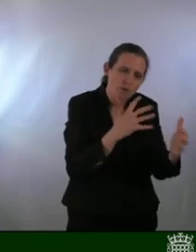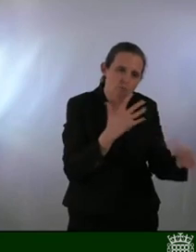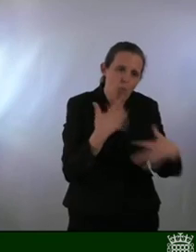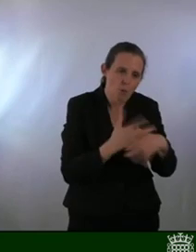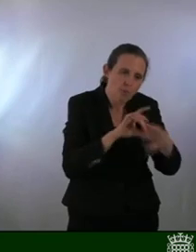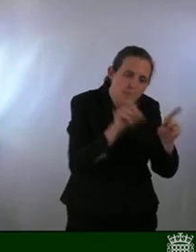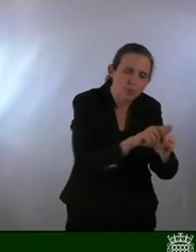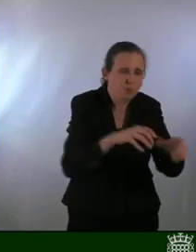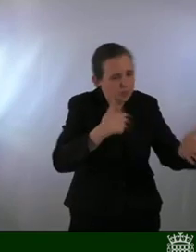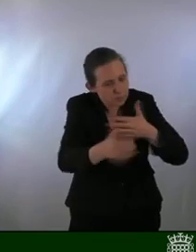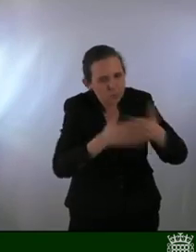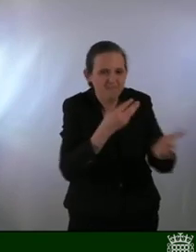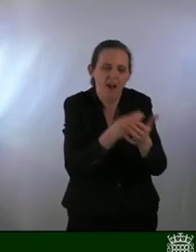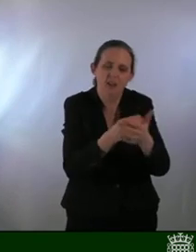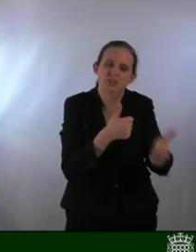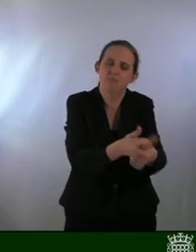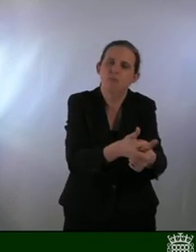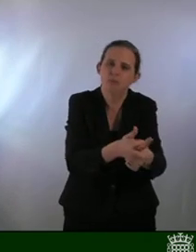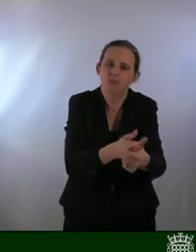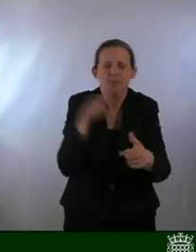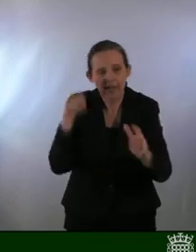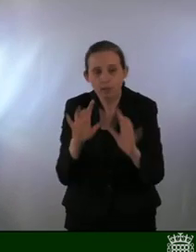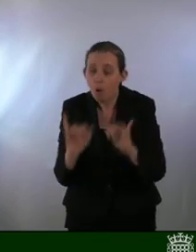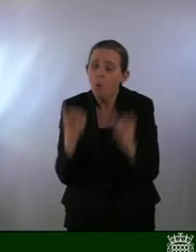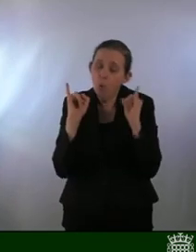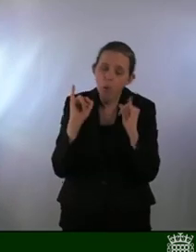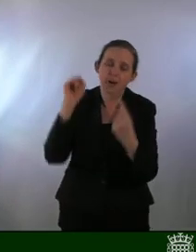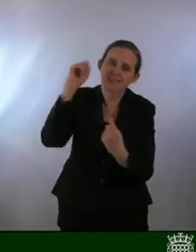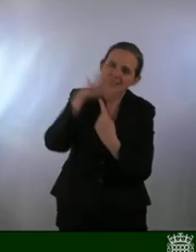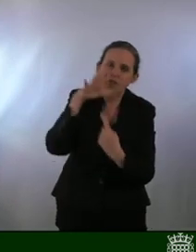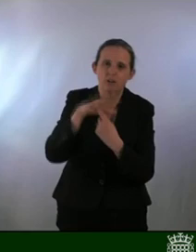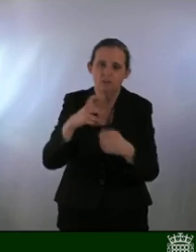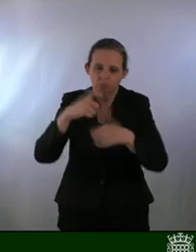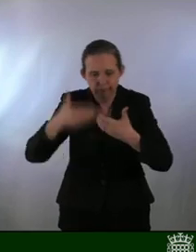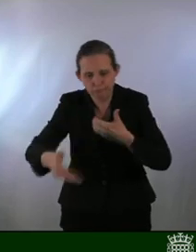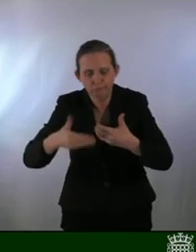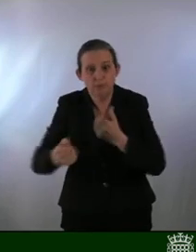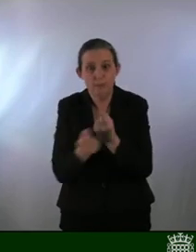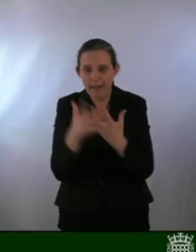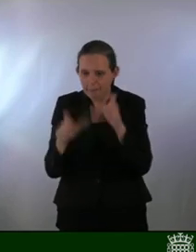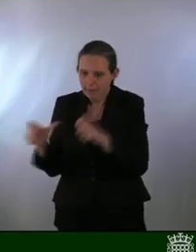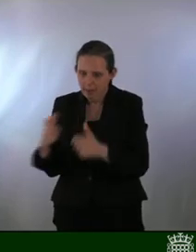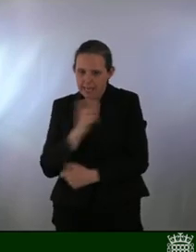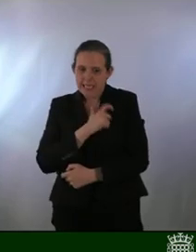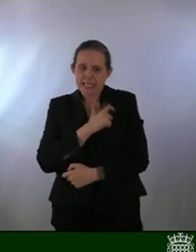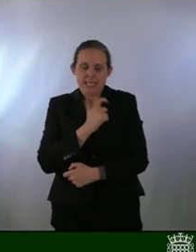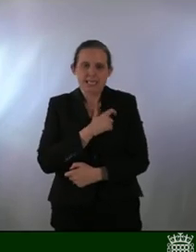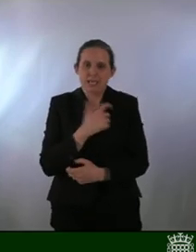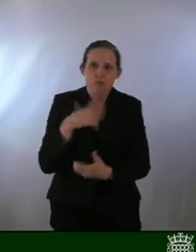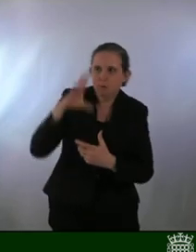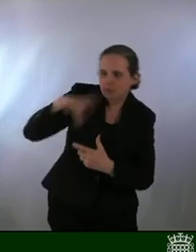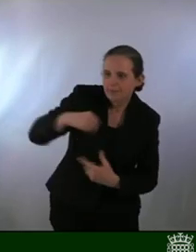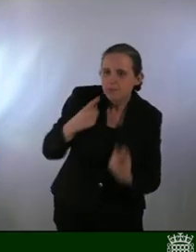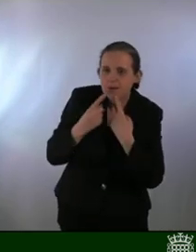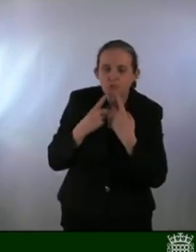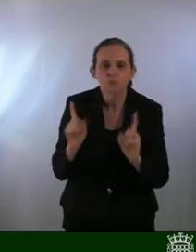Mr. Speaker, these are indeed serious times. Many of our constituents are anxious and want as much certainty as